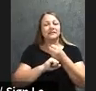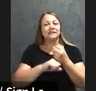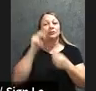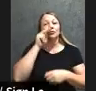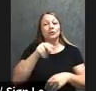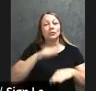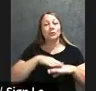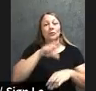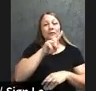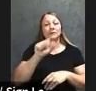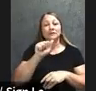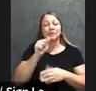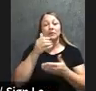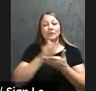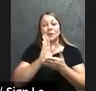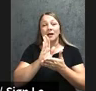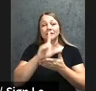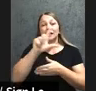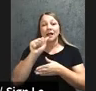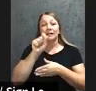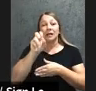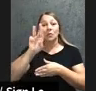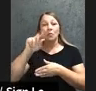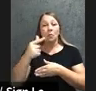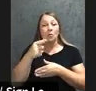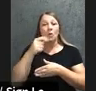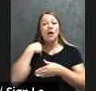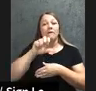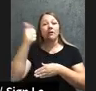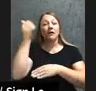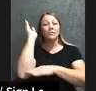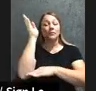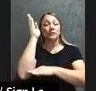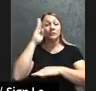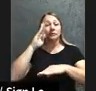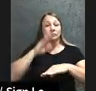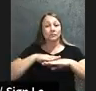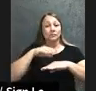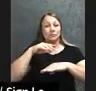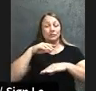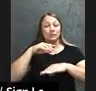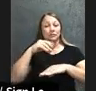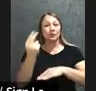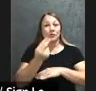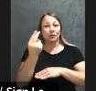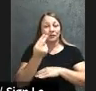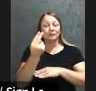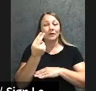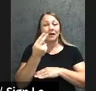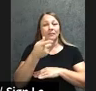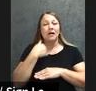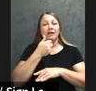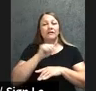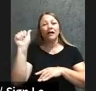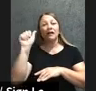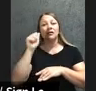disabilityrightsla.org. Try to get an archive of this presentation up as soon as possible. You can visit our resource guide that has this information and other